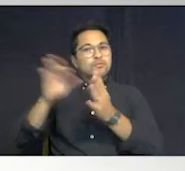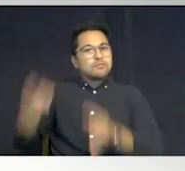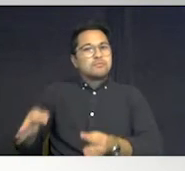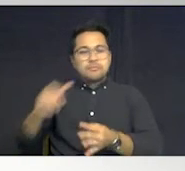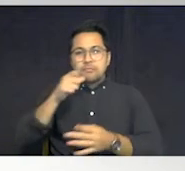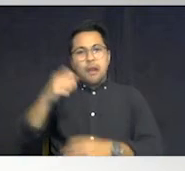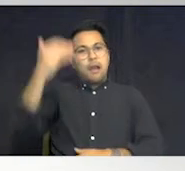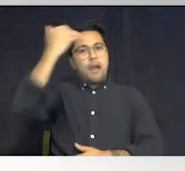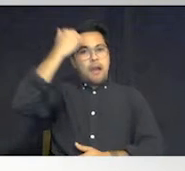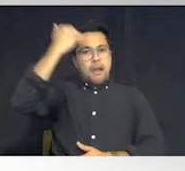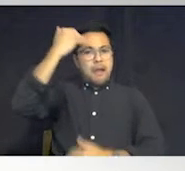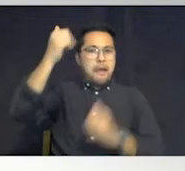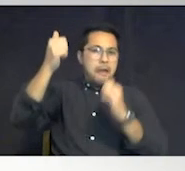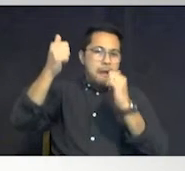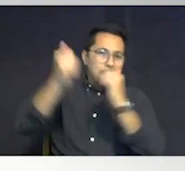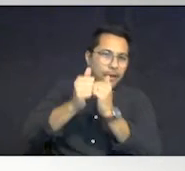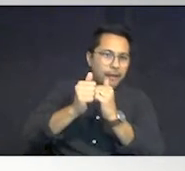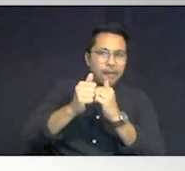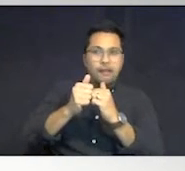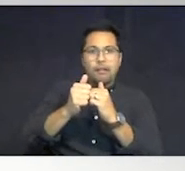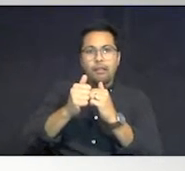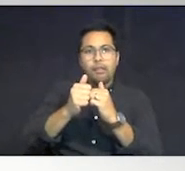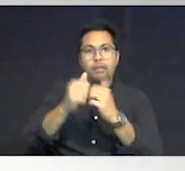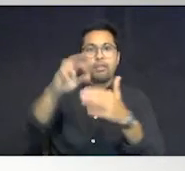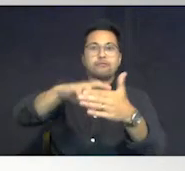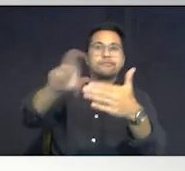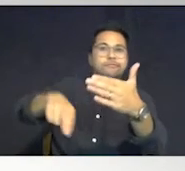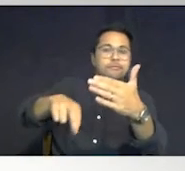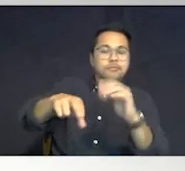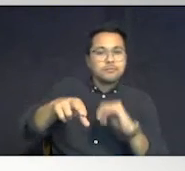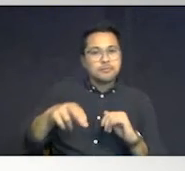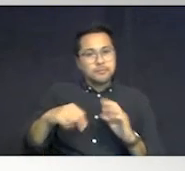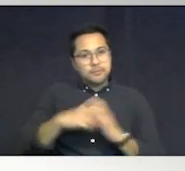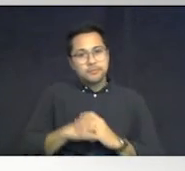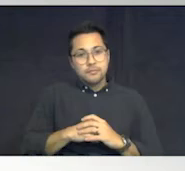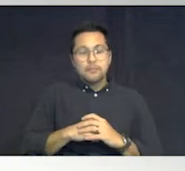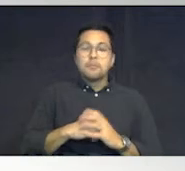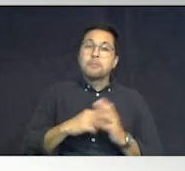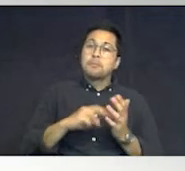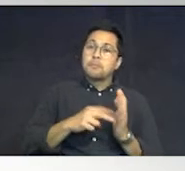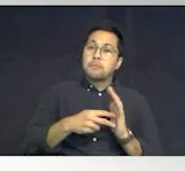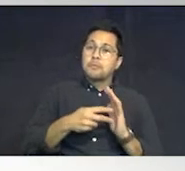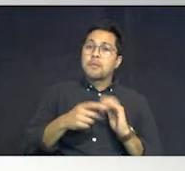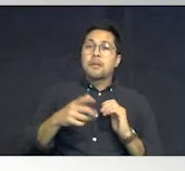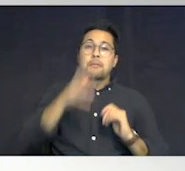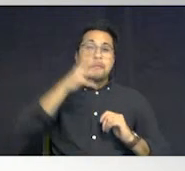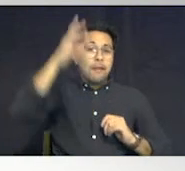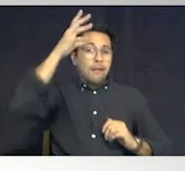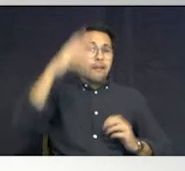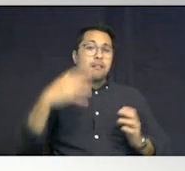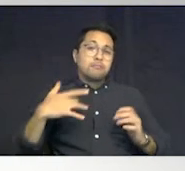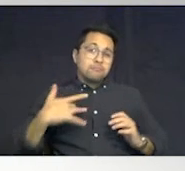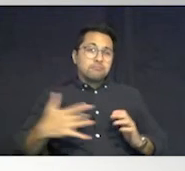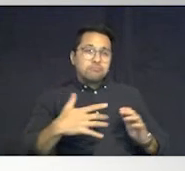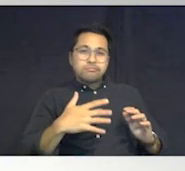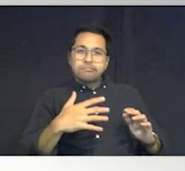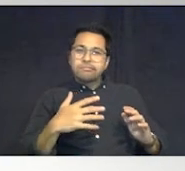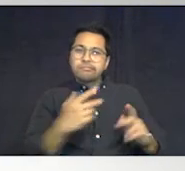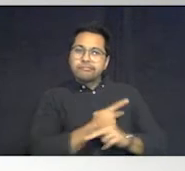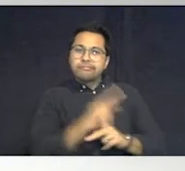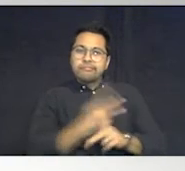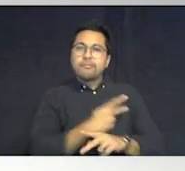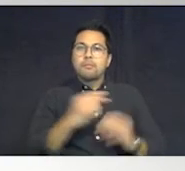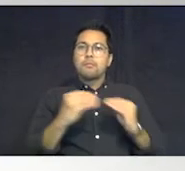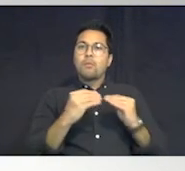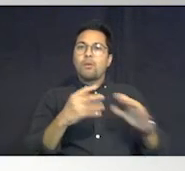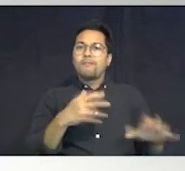disagreement or potential dispute. And so again, oftentimes parents find a quicker resolution by calling their school districts,